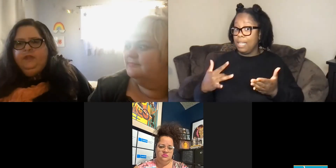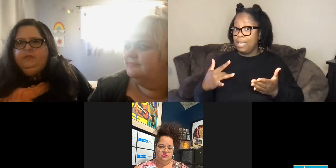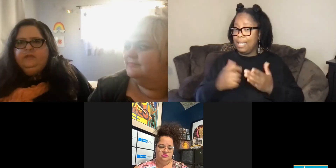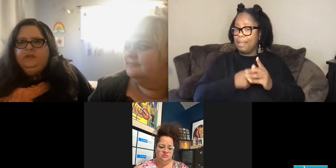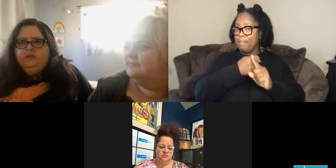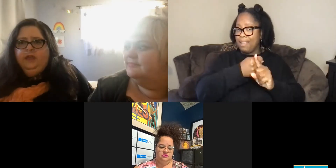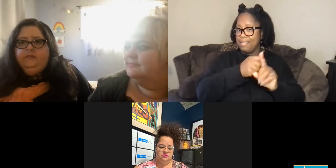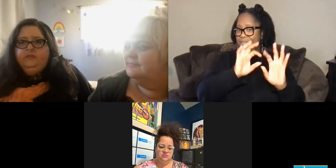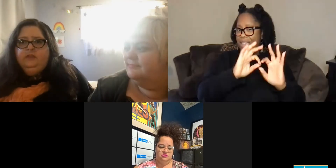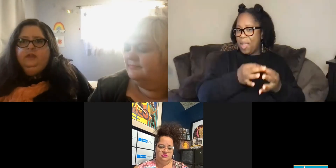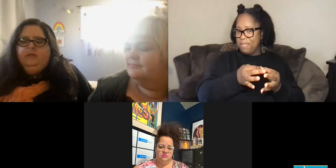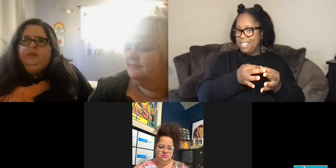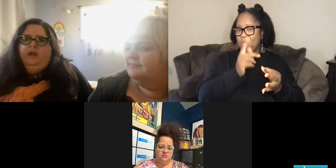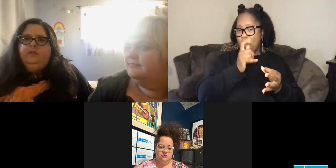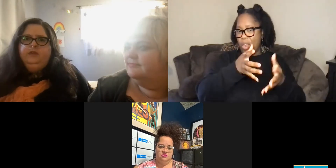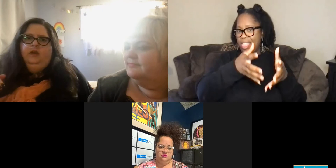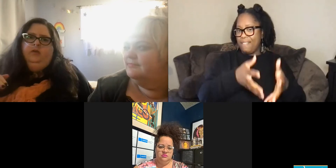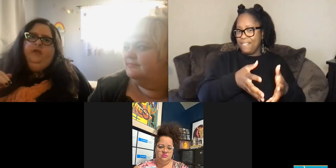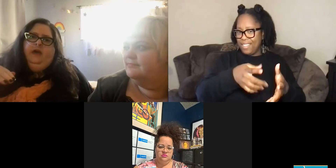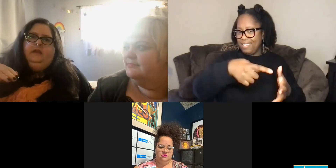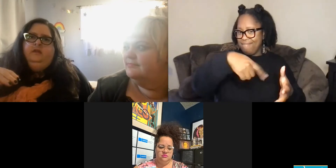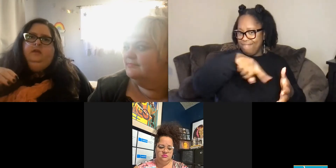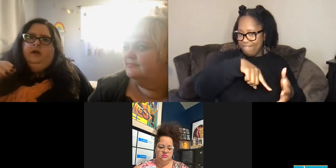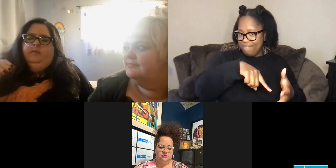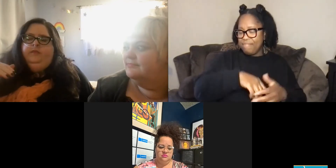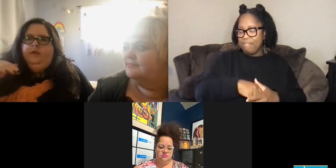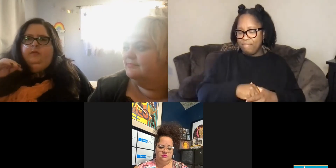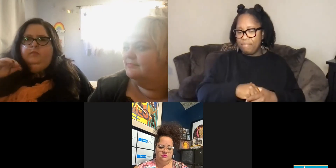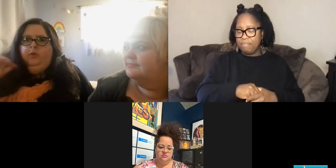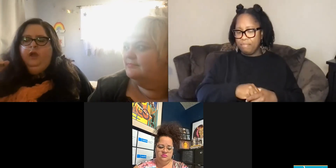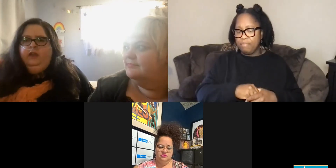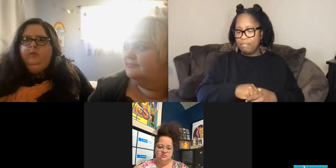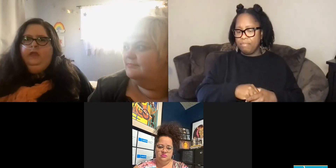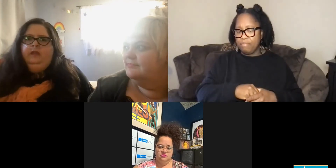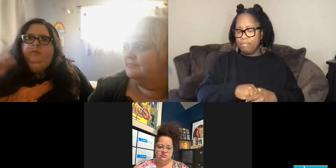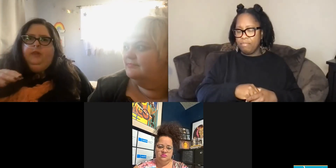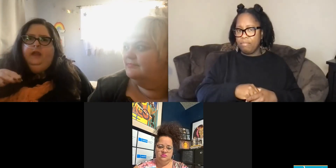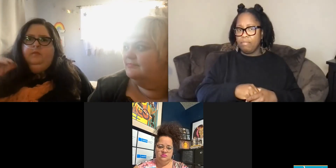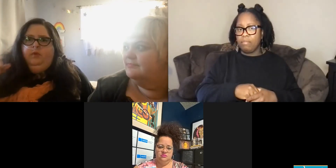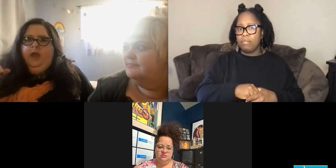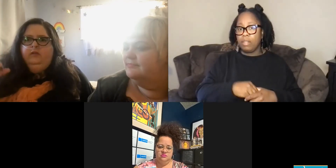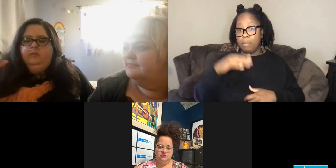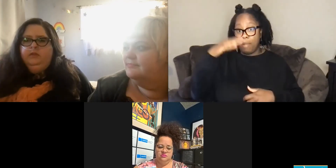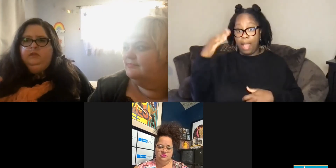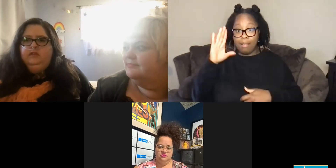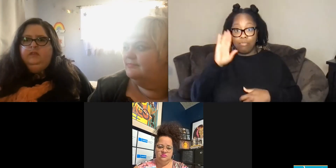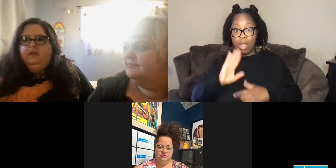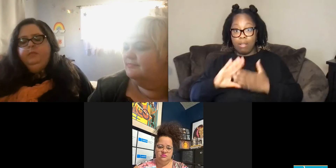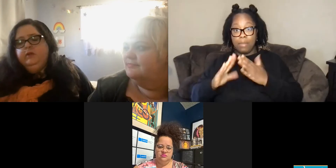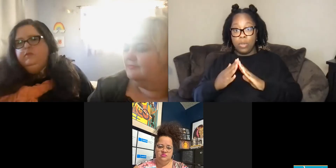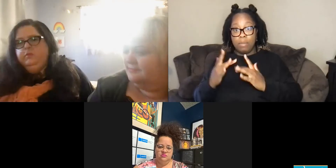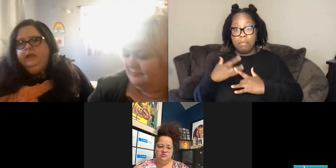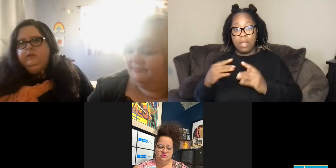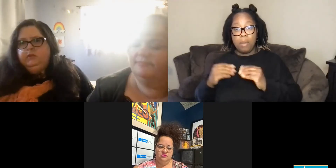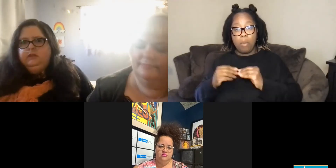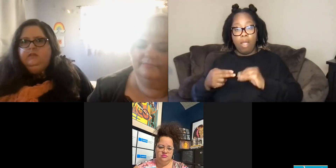the families that are left. And because we know that there is more higher weight in Black and Brown communities, compared